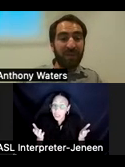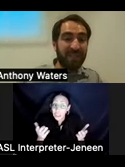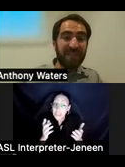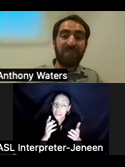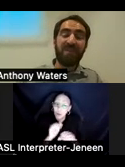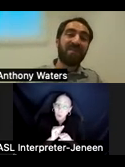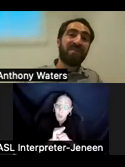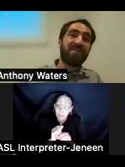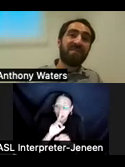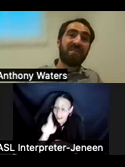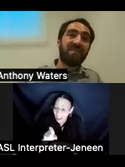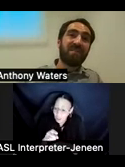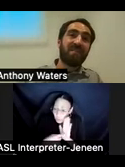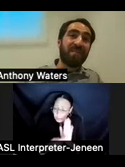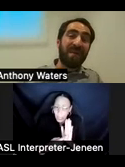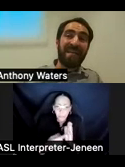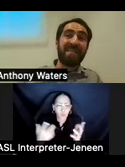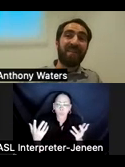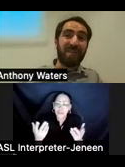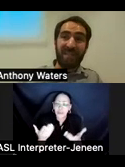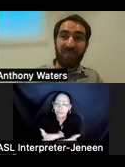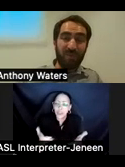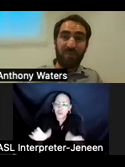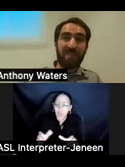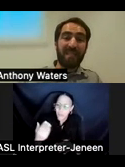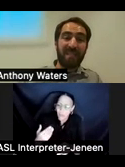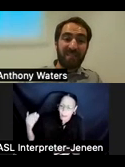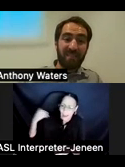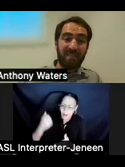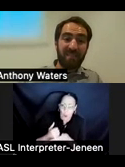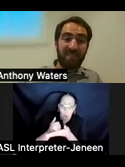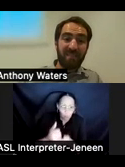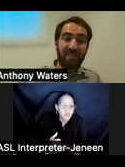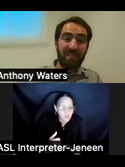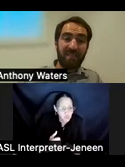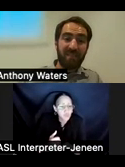what are the things that you've done in the past that have helped you get through moments like this?